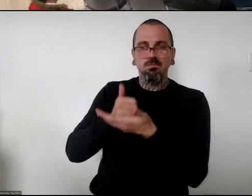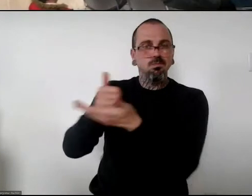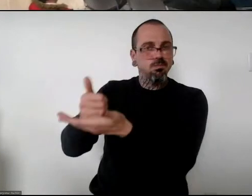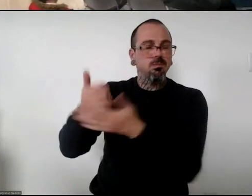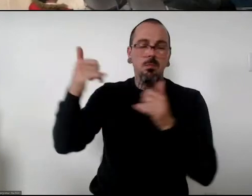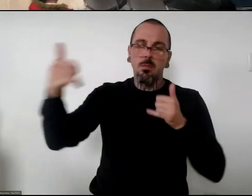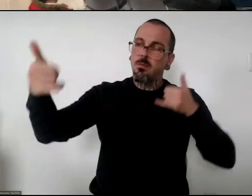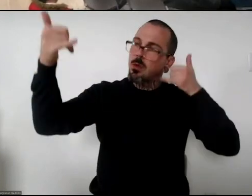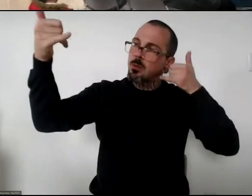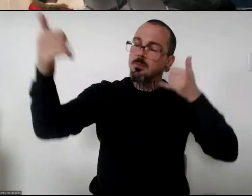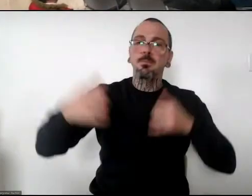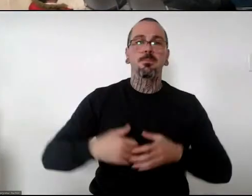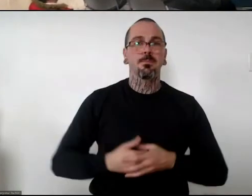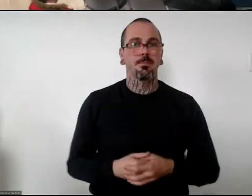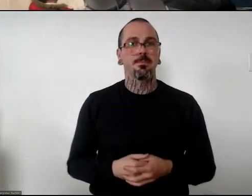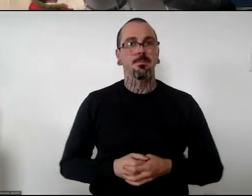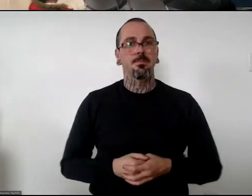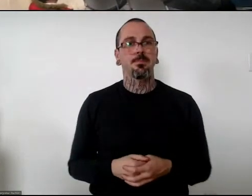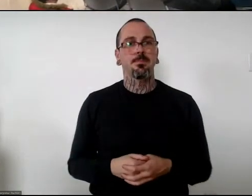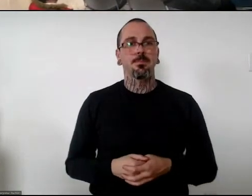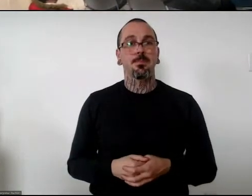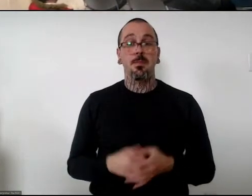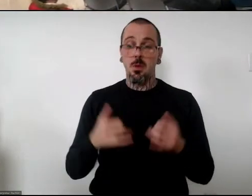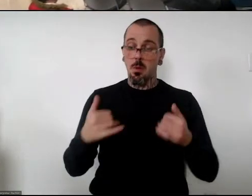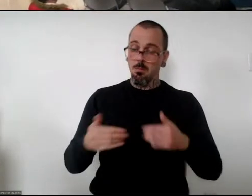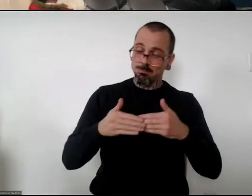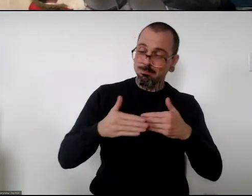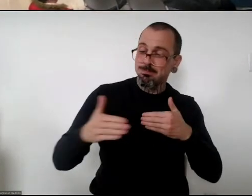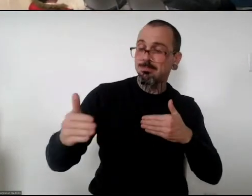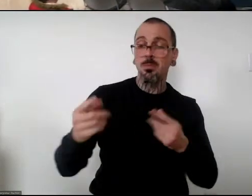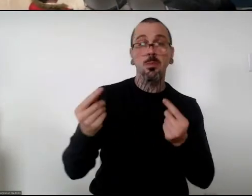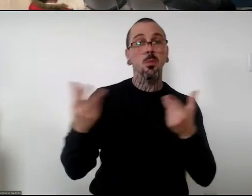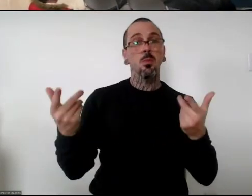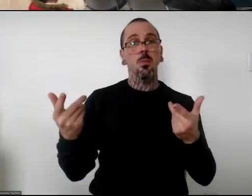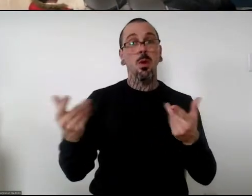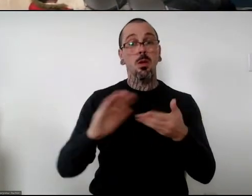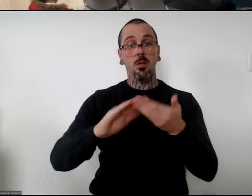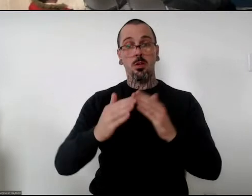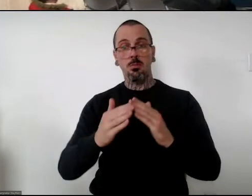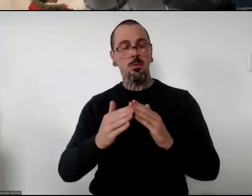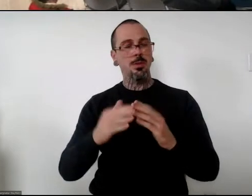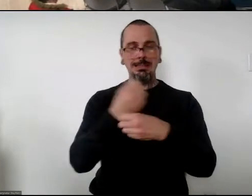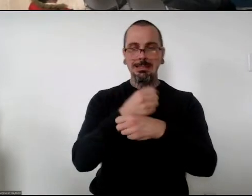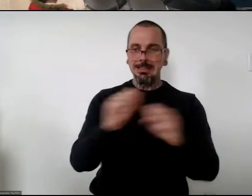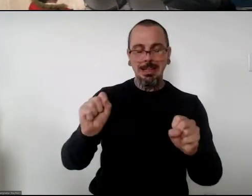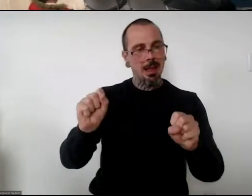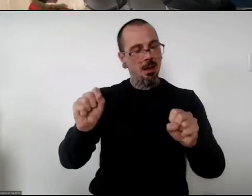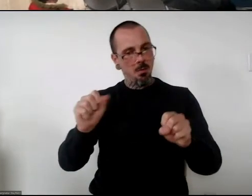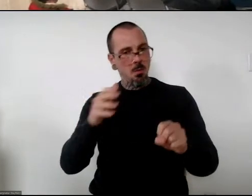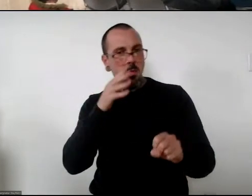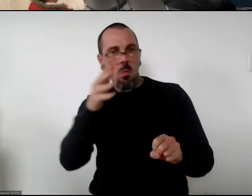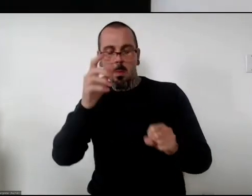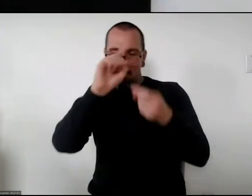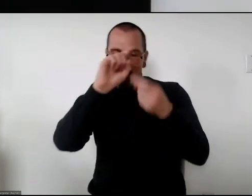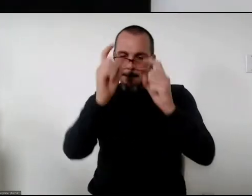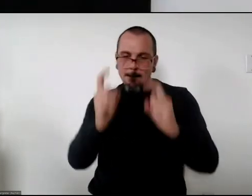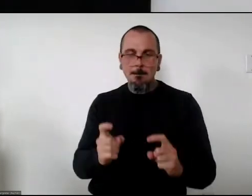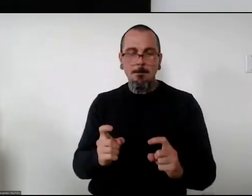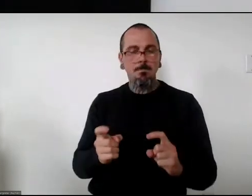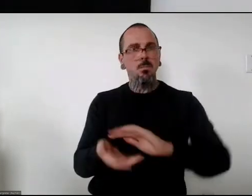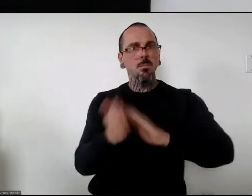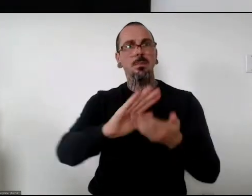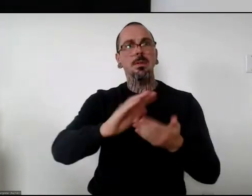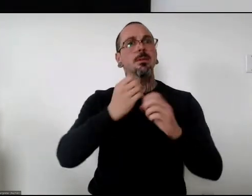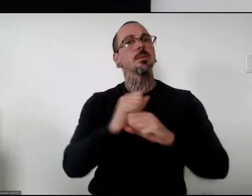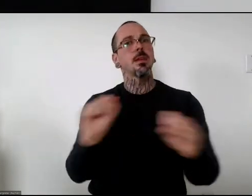create safe communities for women and gender diverse individuals, that doesn't take away from the pain or the loss and